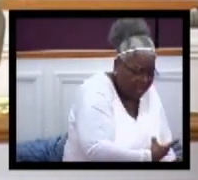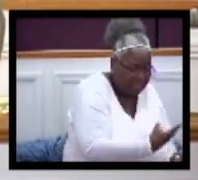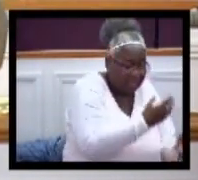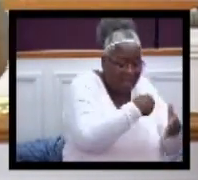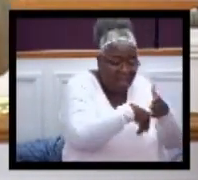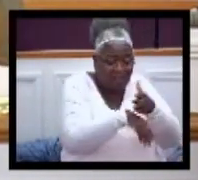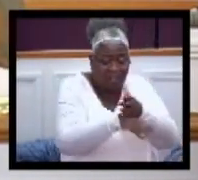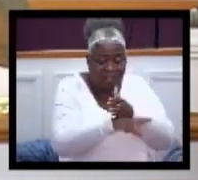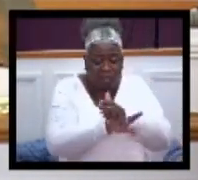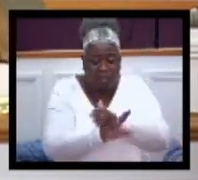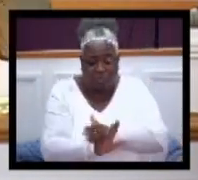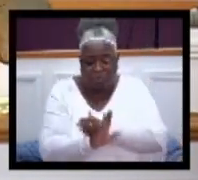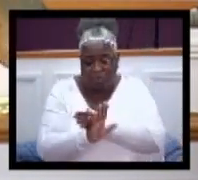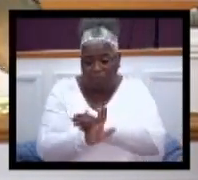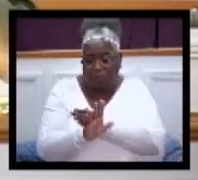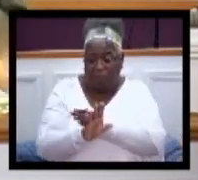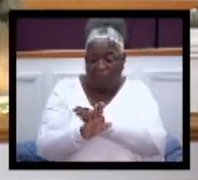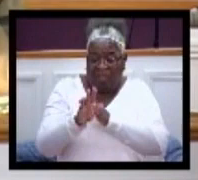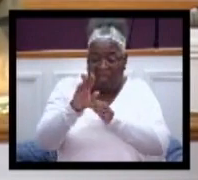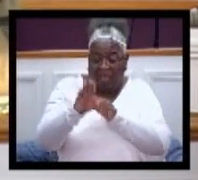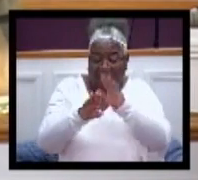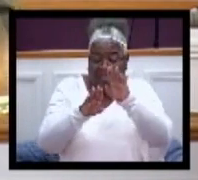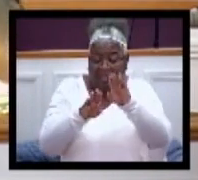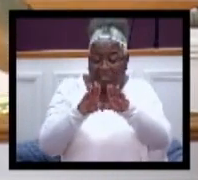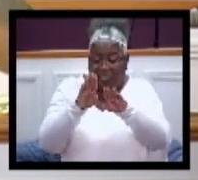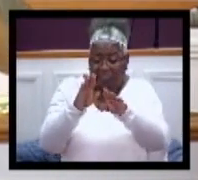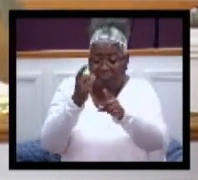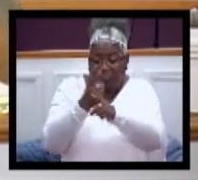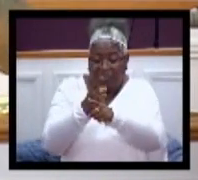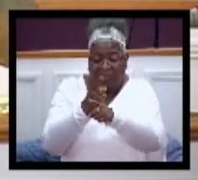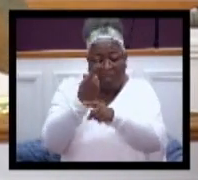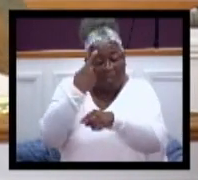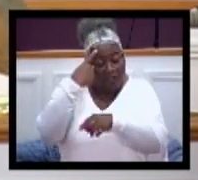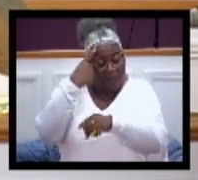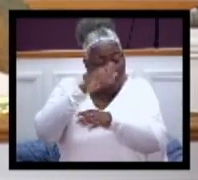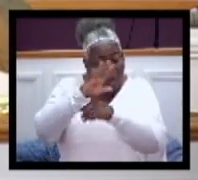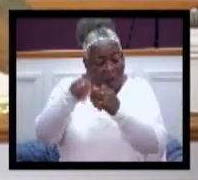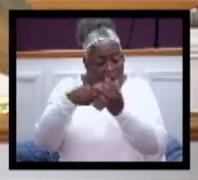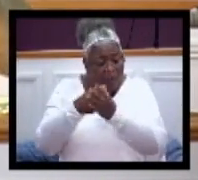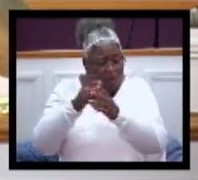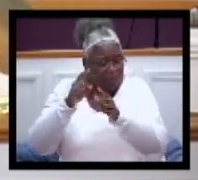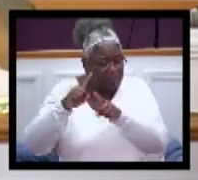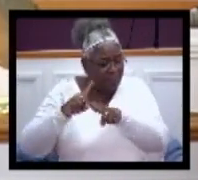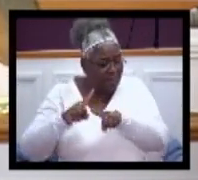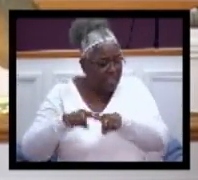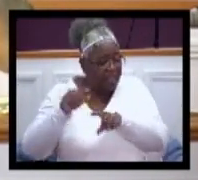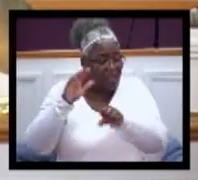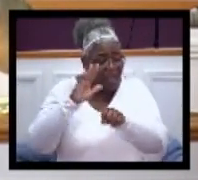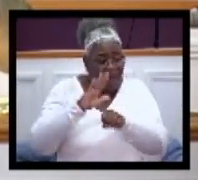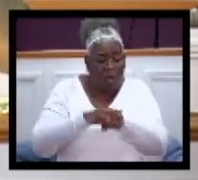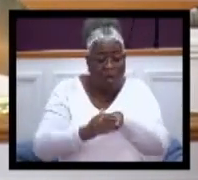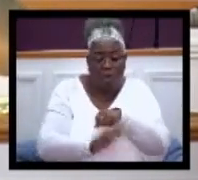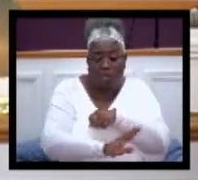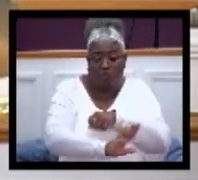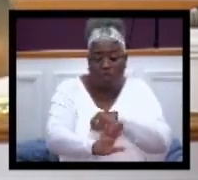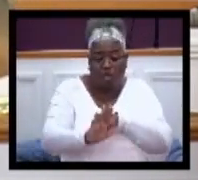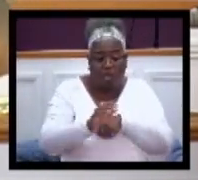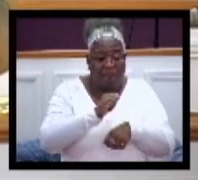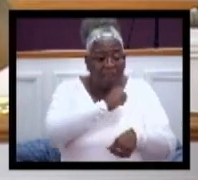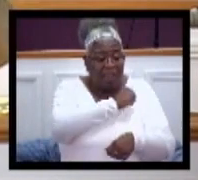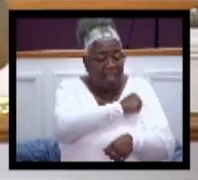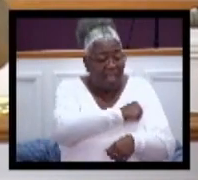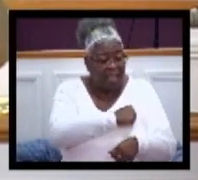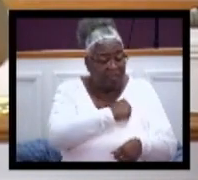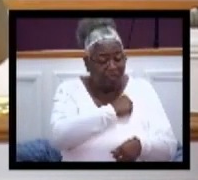into a stepping stone. It all depends on your